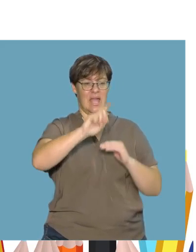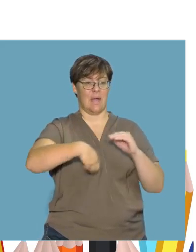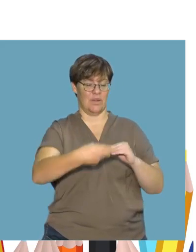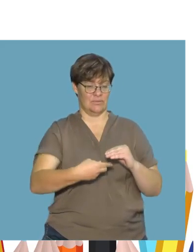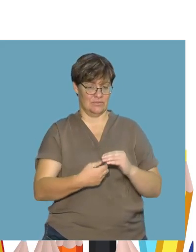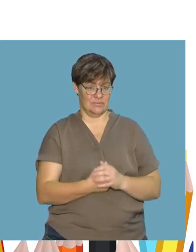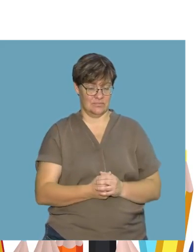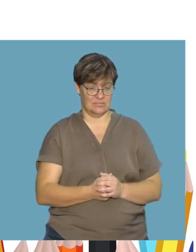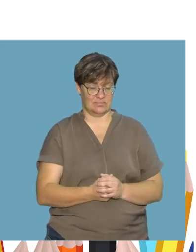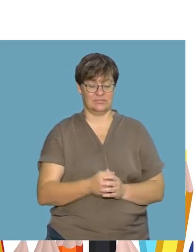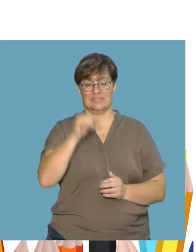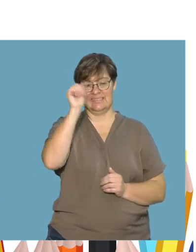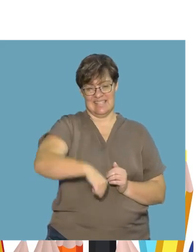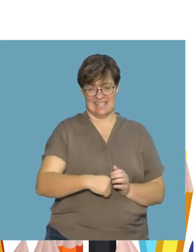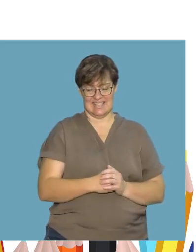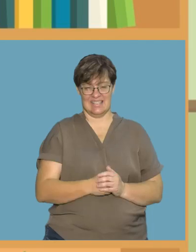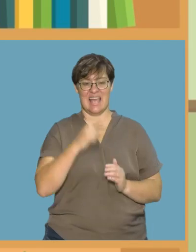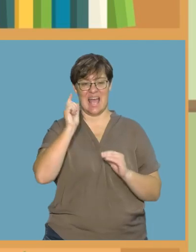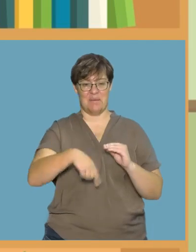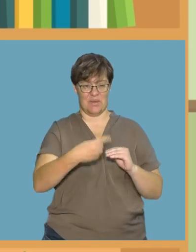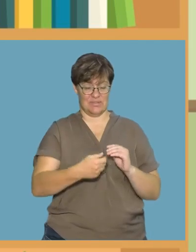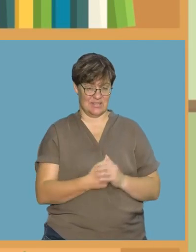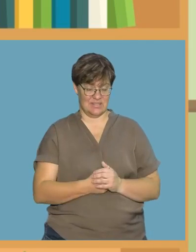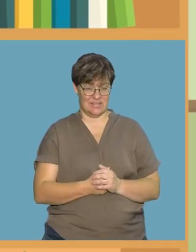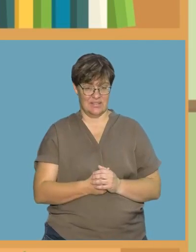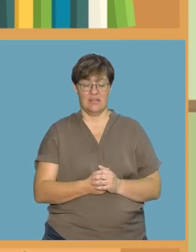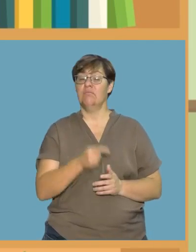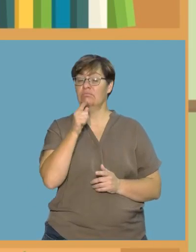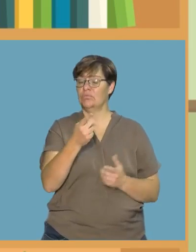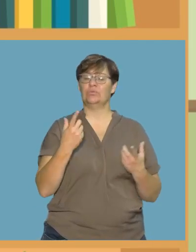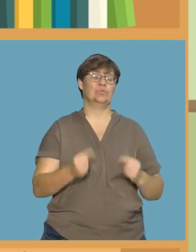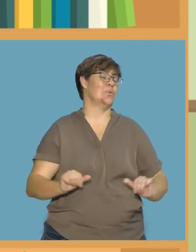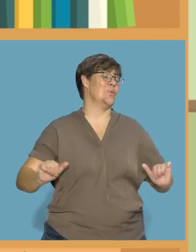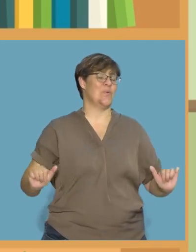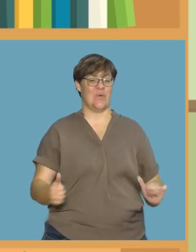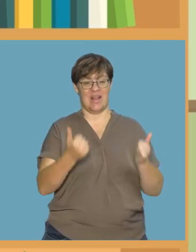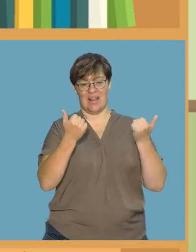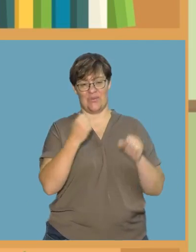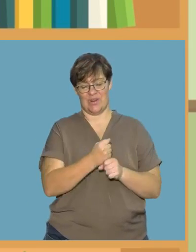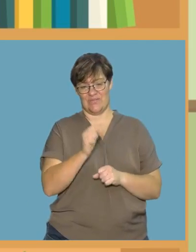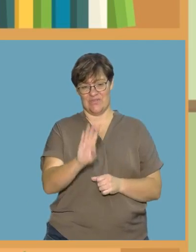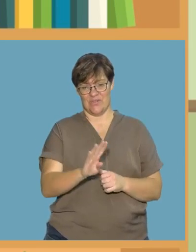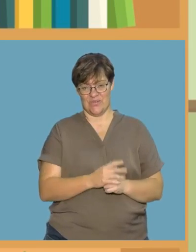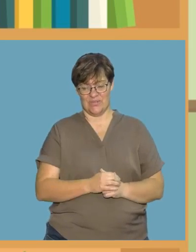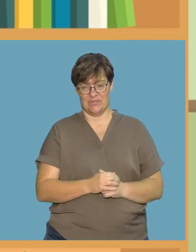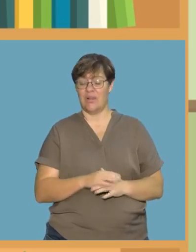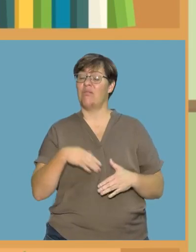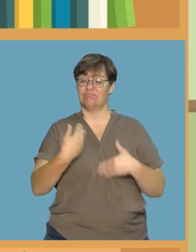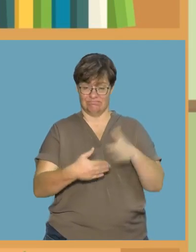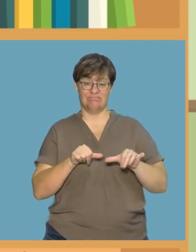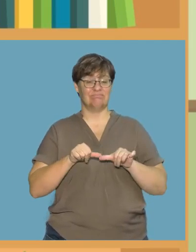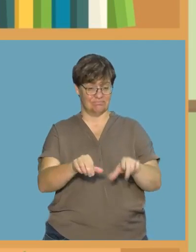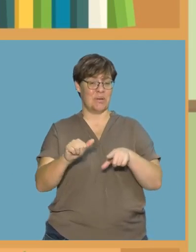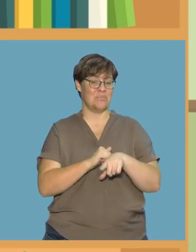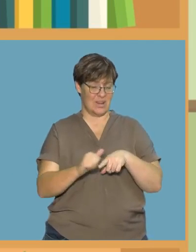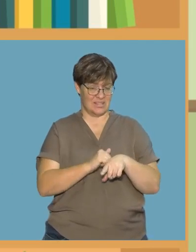Yes, about. You are doing so well, grade 4s. Continue practicing our words with